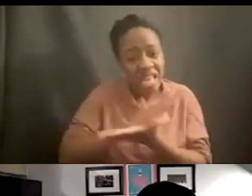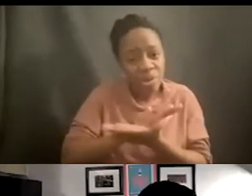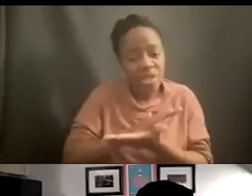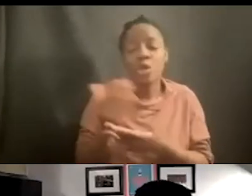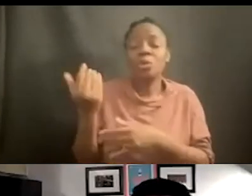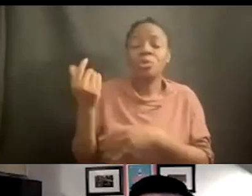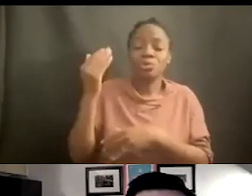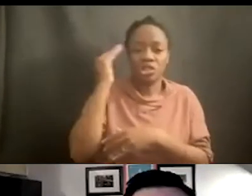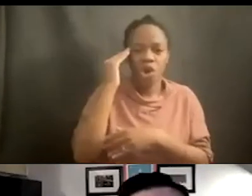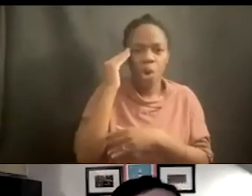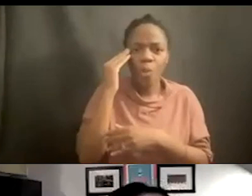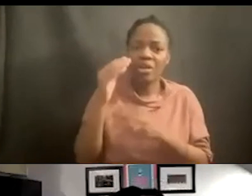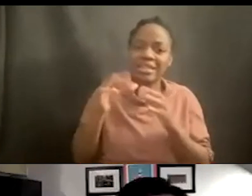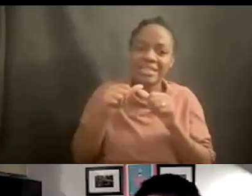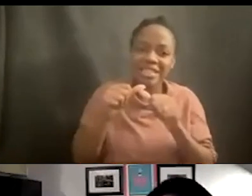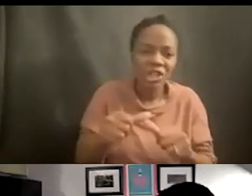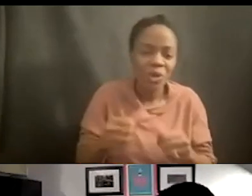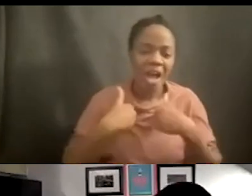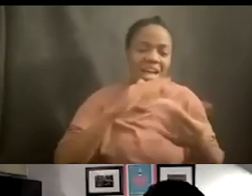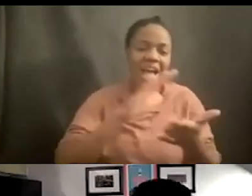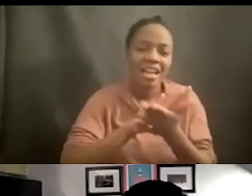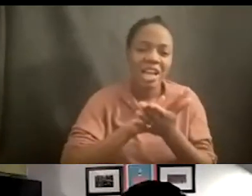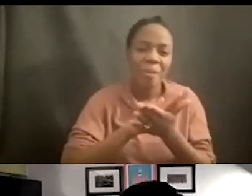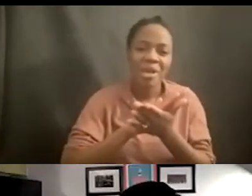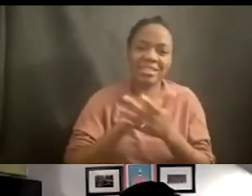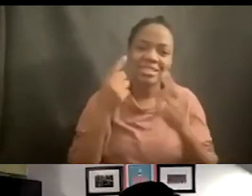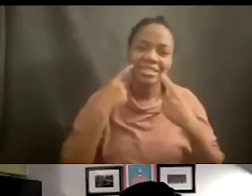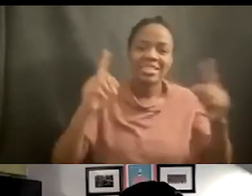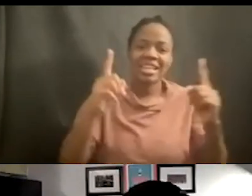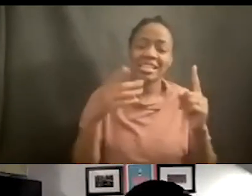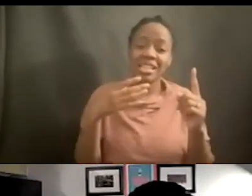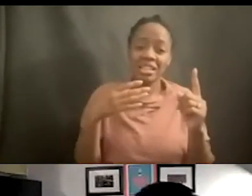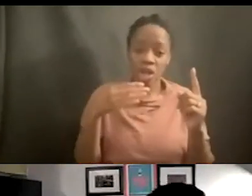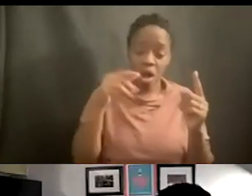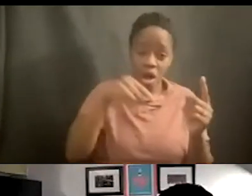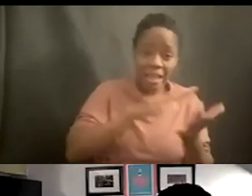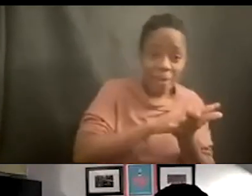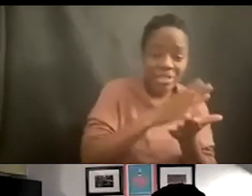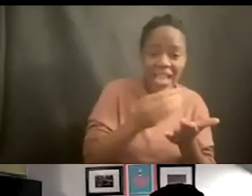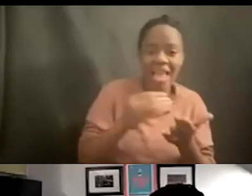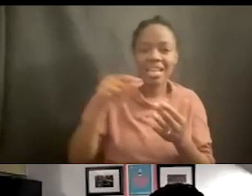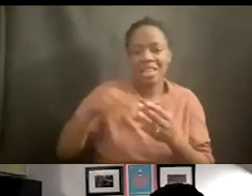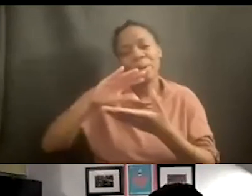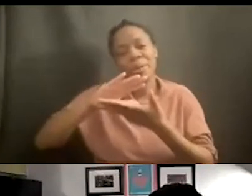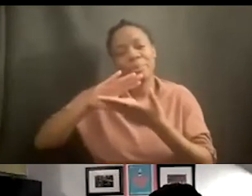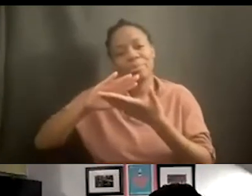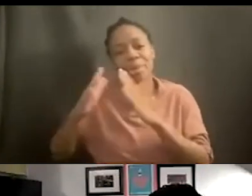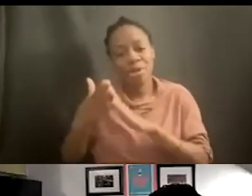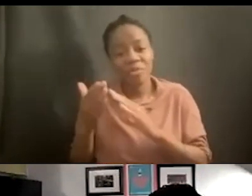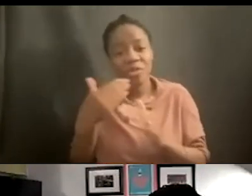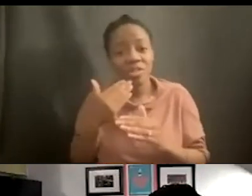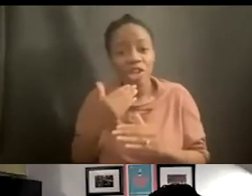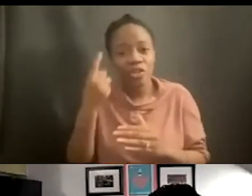exemplify academic excellence and vitality within the community. Thank you again for joining us. And we now